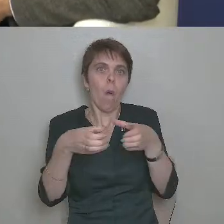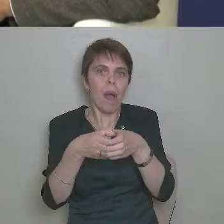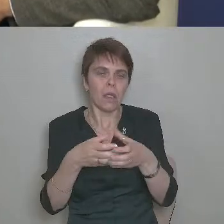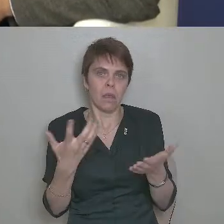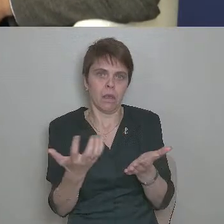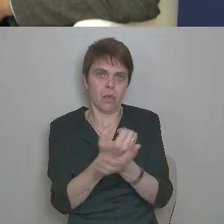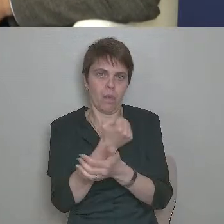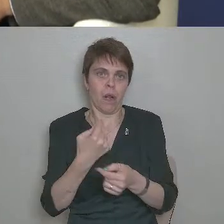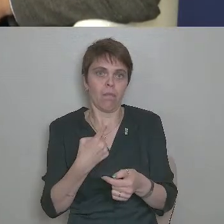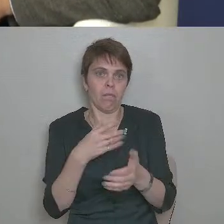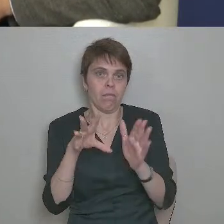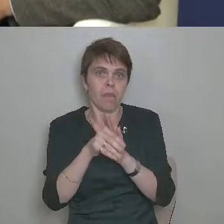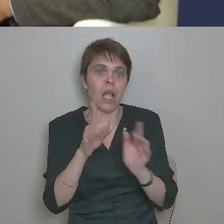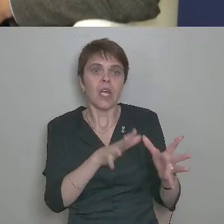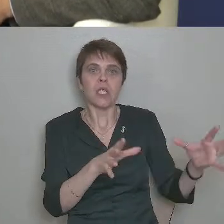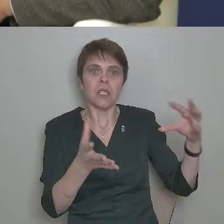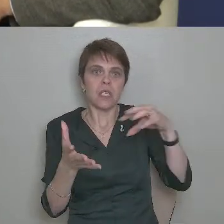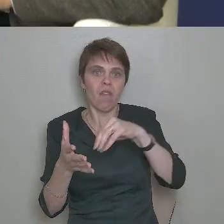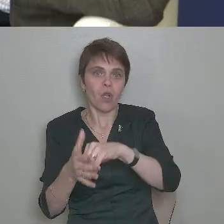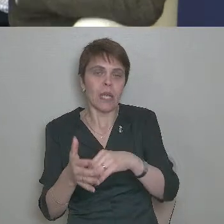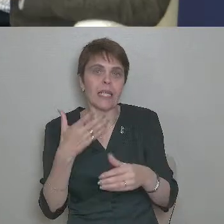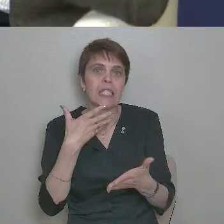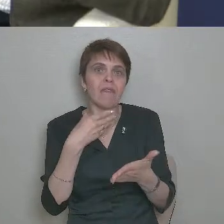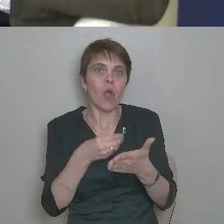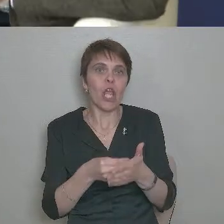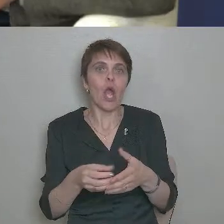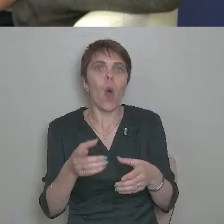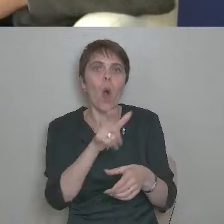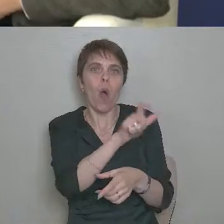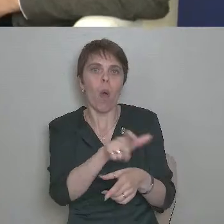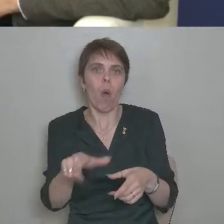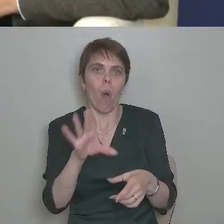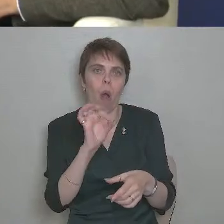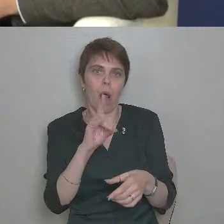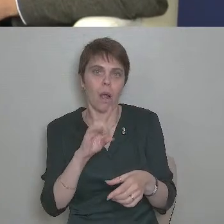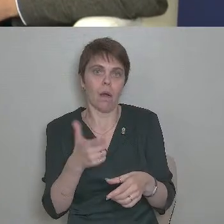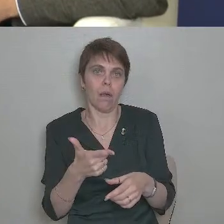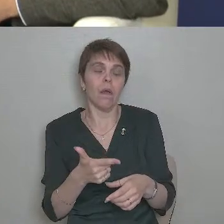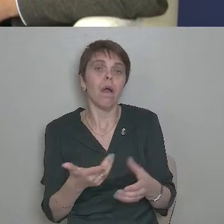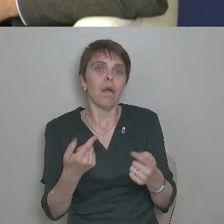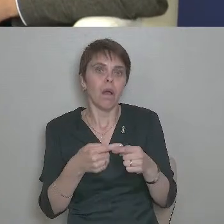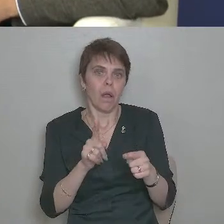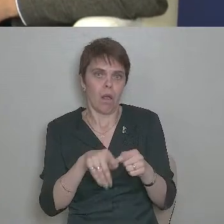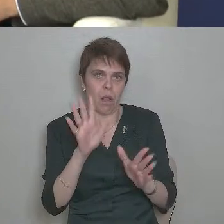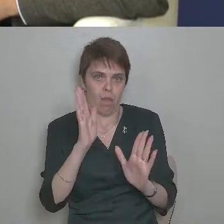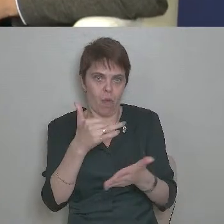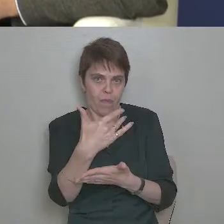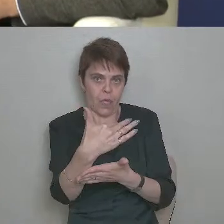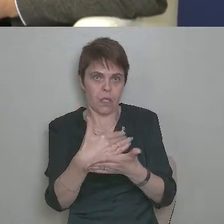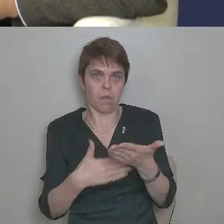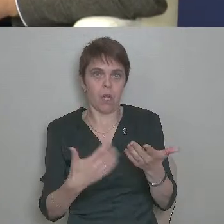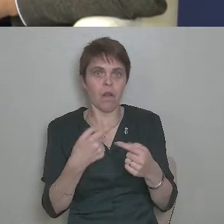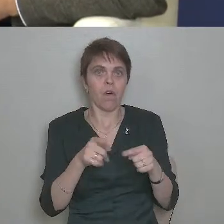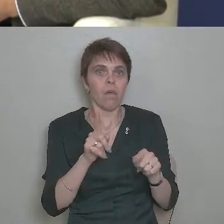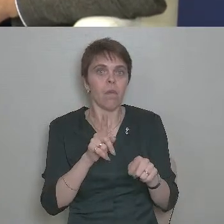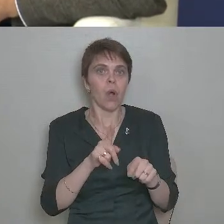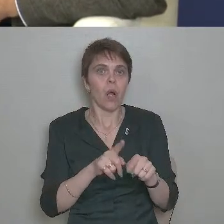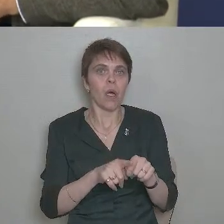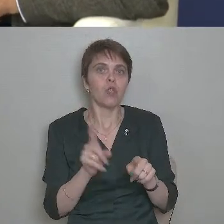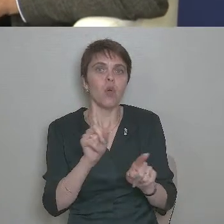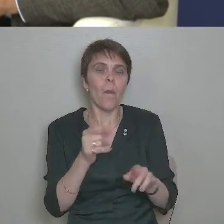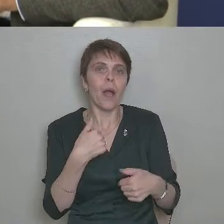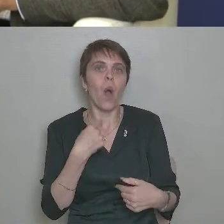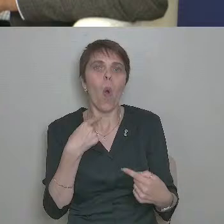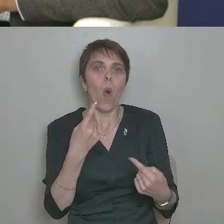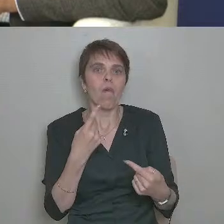and he or she will get one mandate, but it will be a good bonus for his team. And actually,